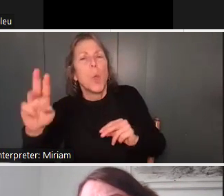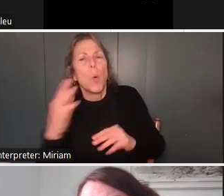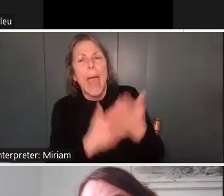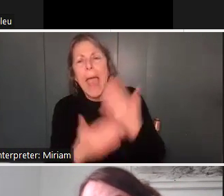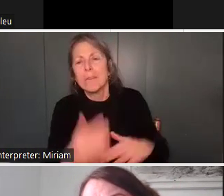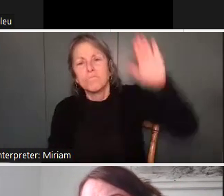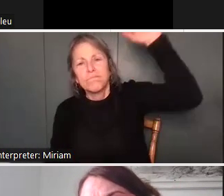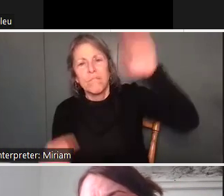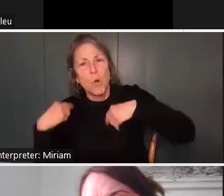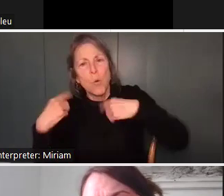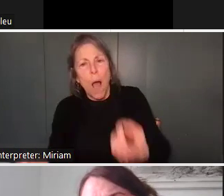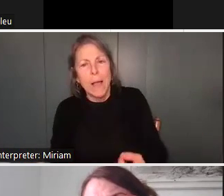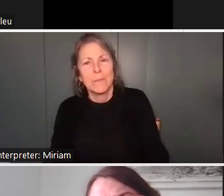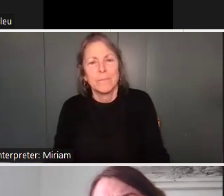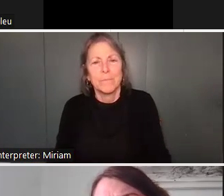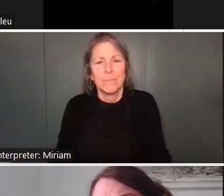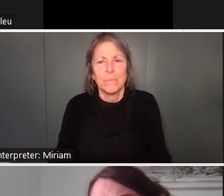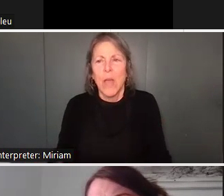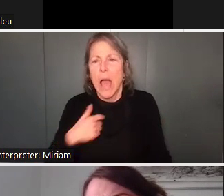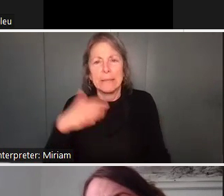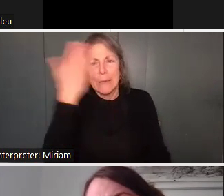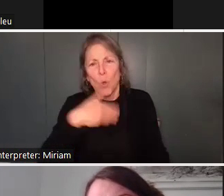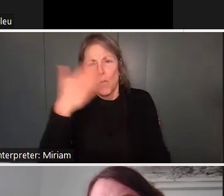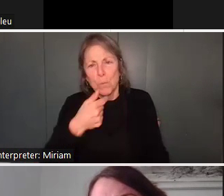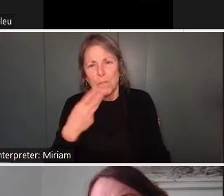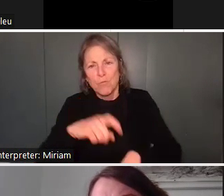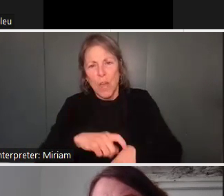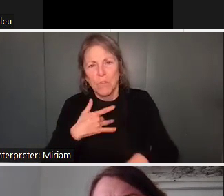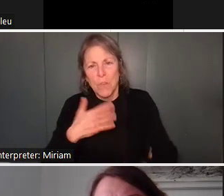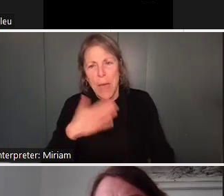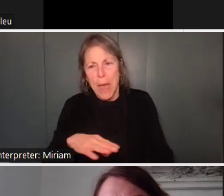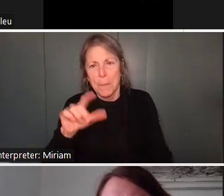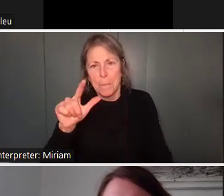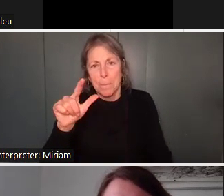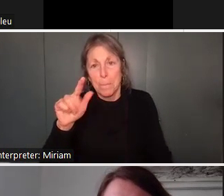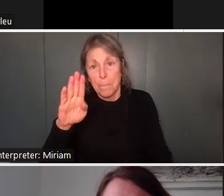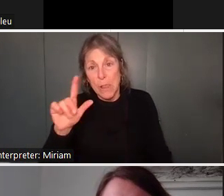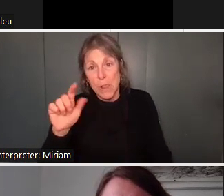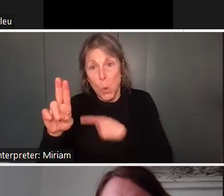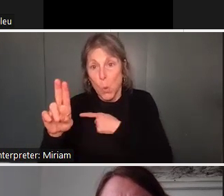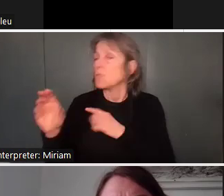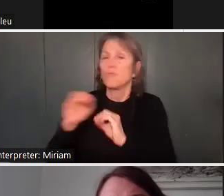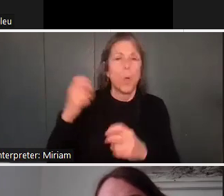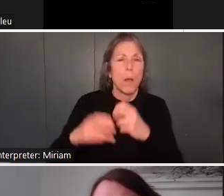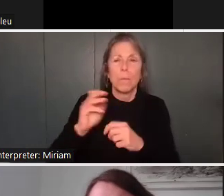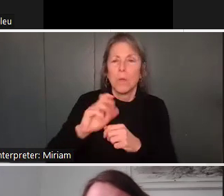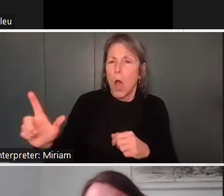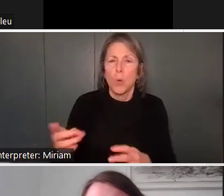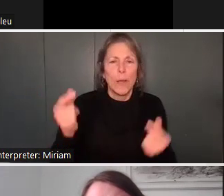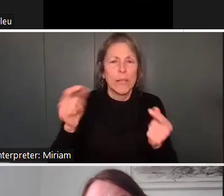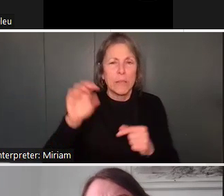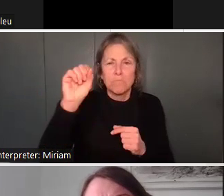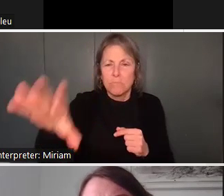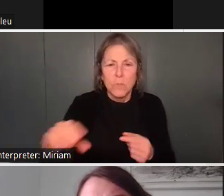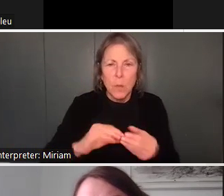a while now. Sorry, and Blue. I've skipped over Yeah. him a couple times, so I feel bad. Blue? No problem at all. Two quick things.